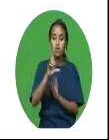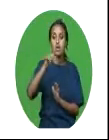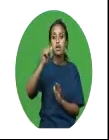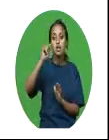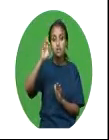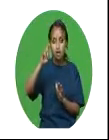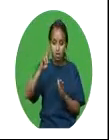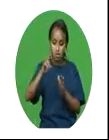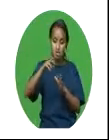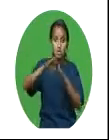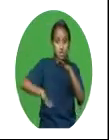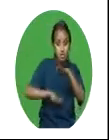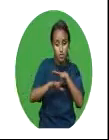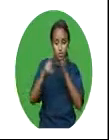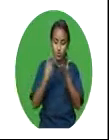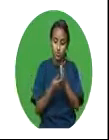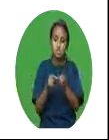surface of the cylinder.